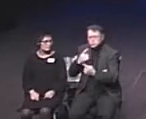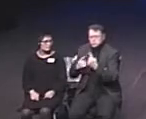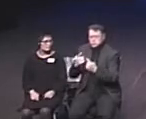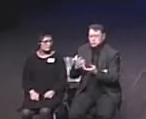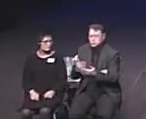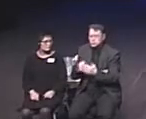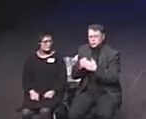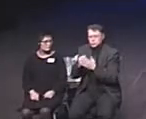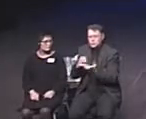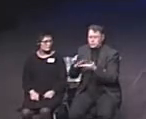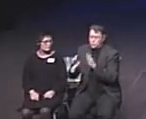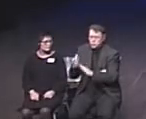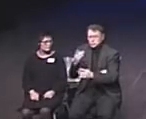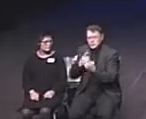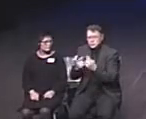to talk to each other.